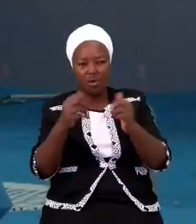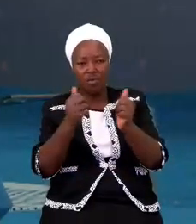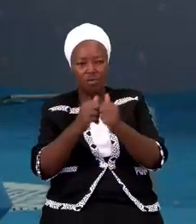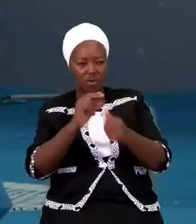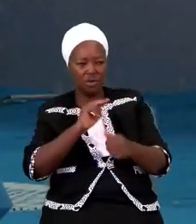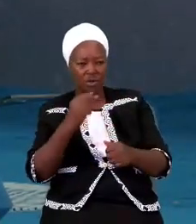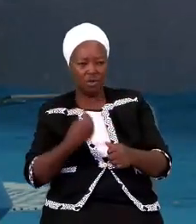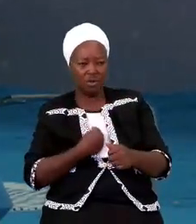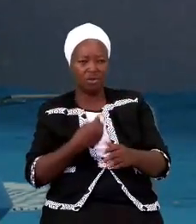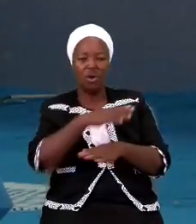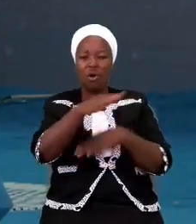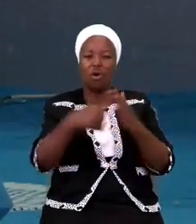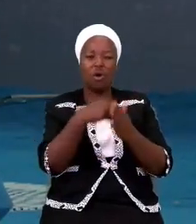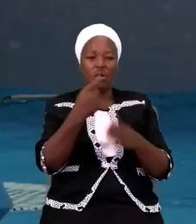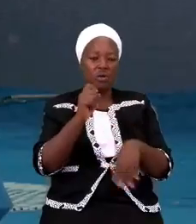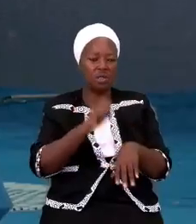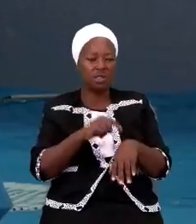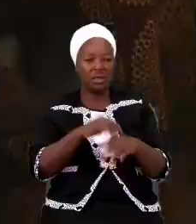out among us,